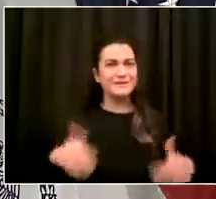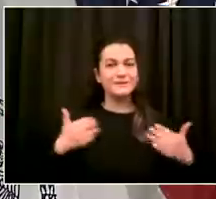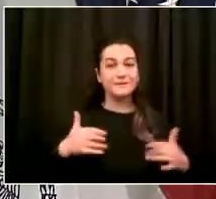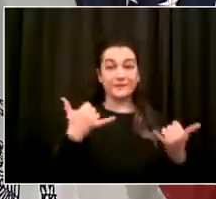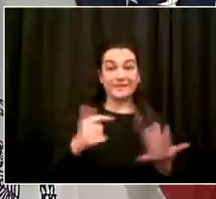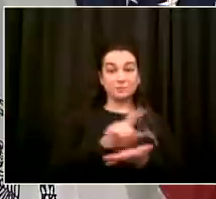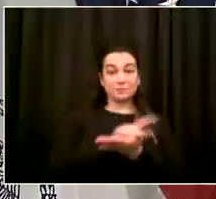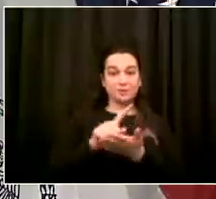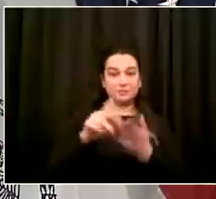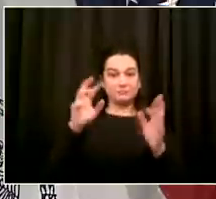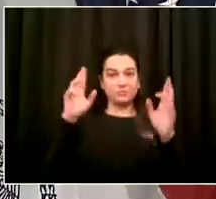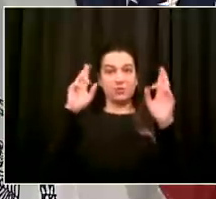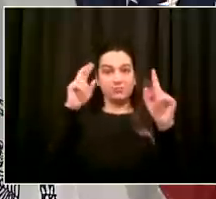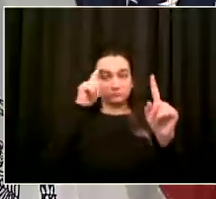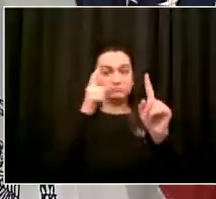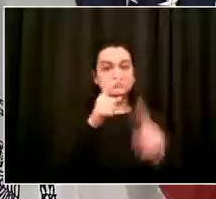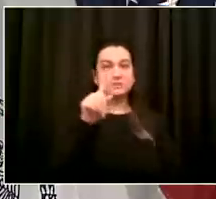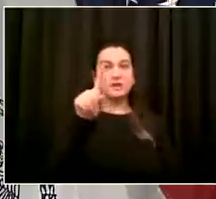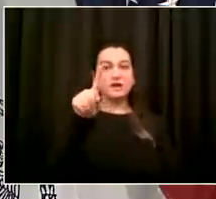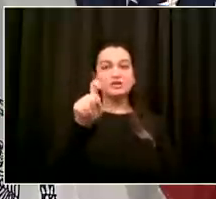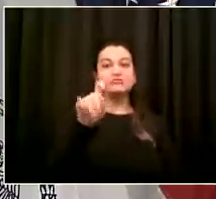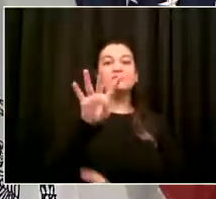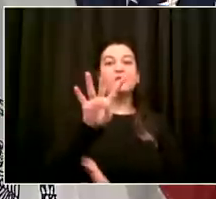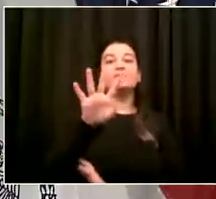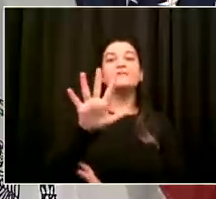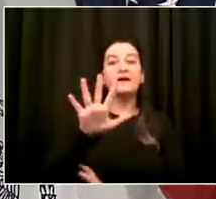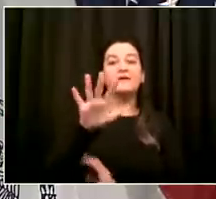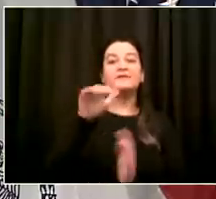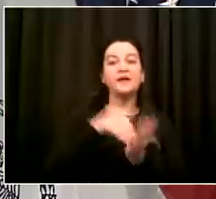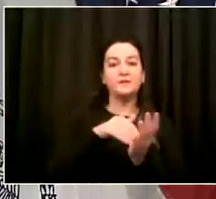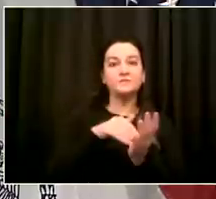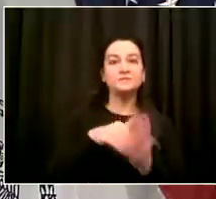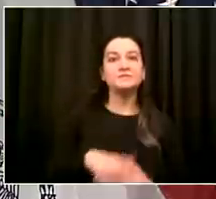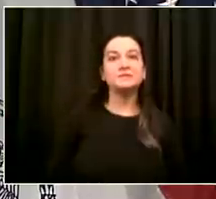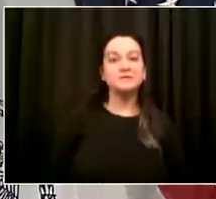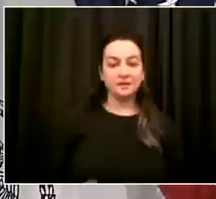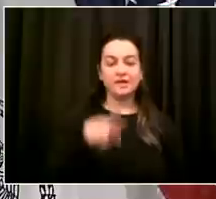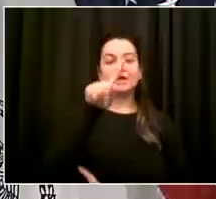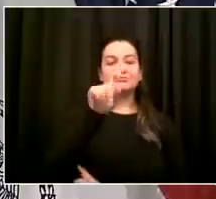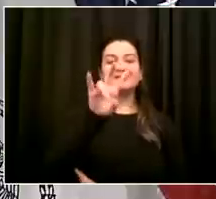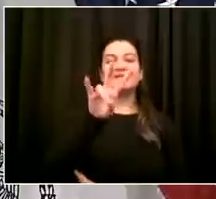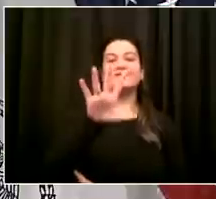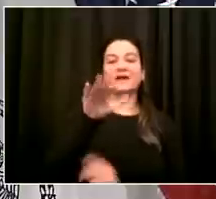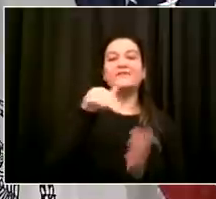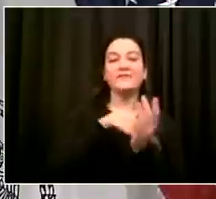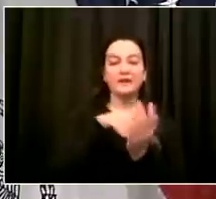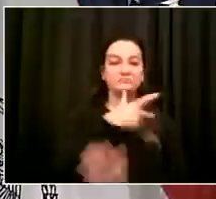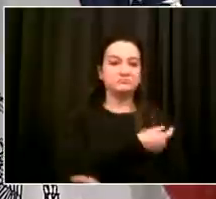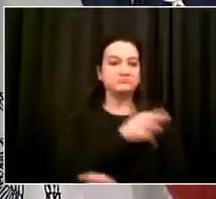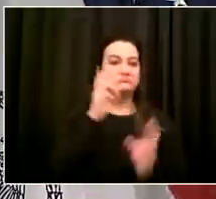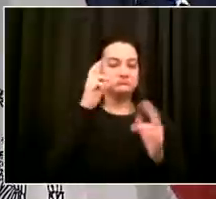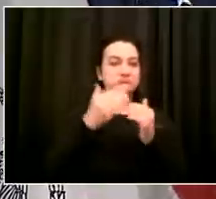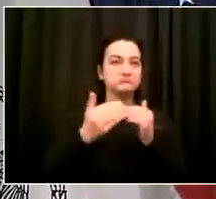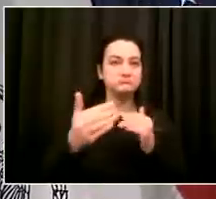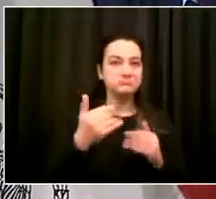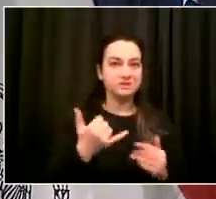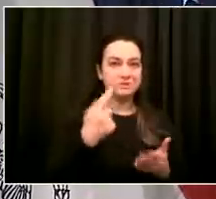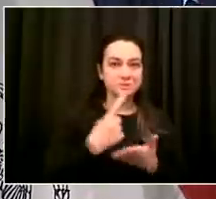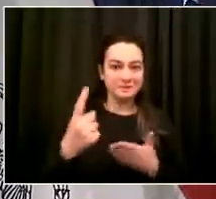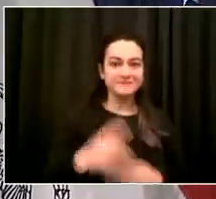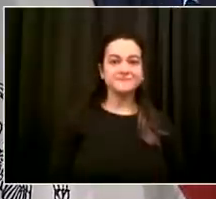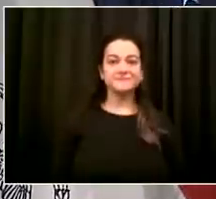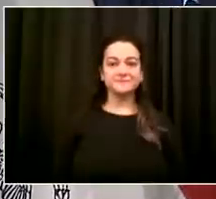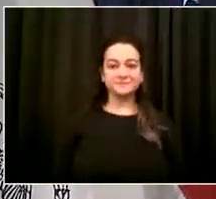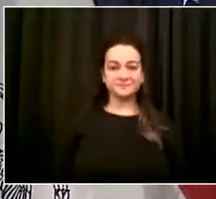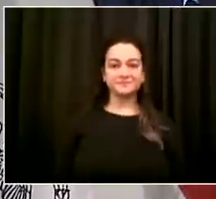we're going to keep building every week from this point forward. It's going to grow and grow, and it's going to do so much good for New